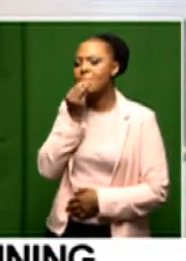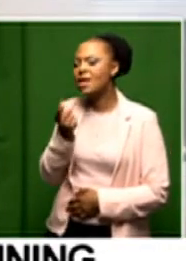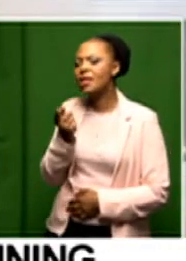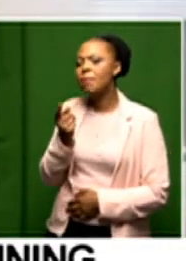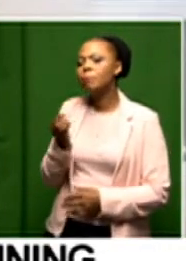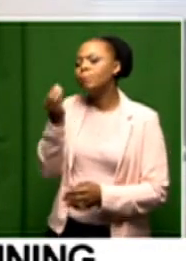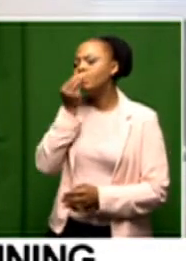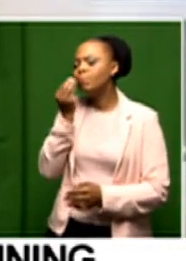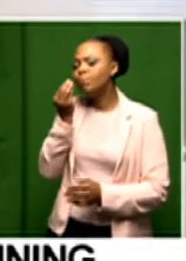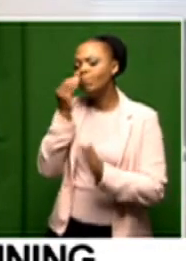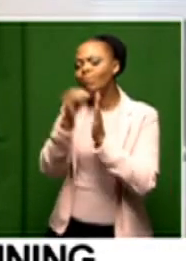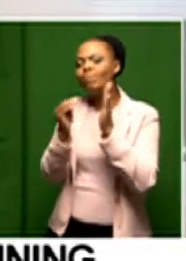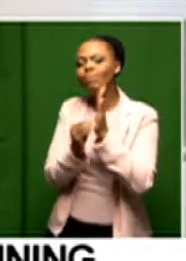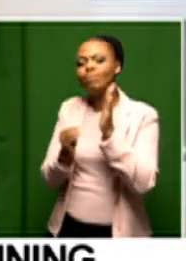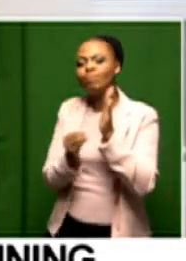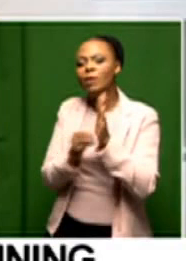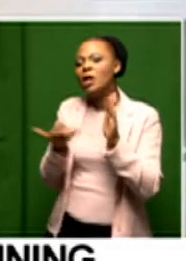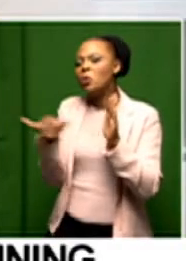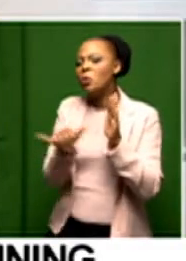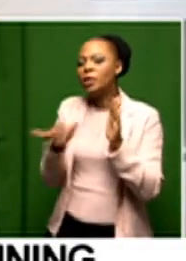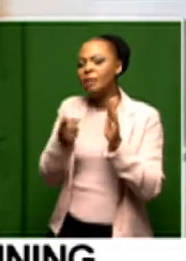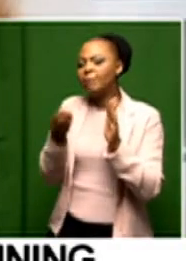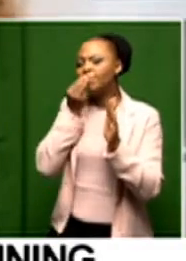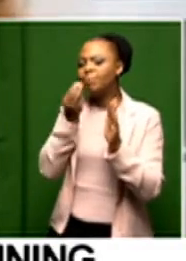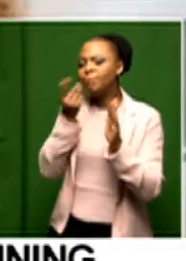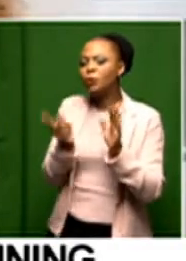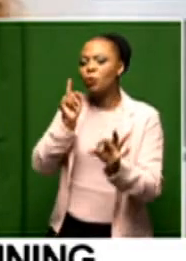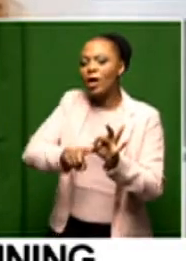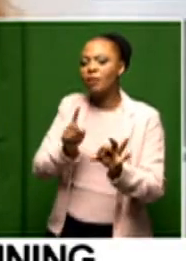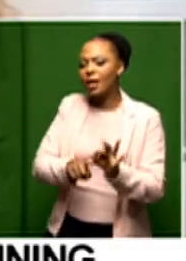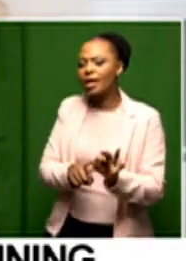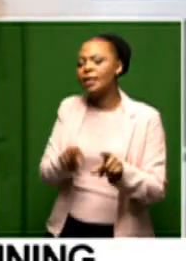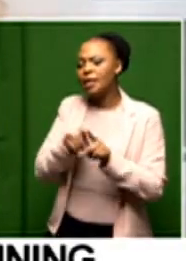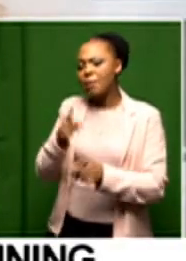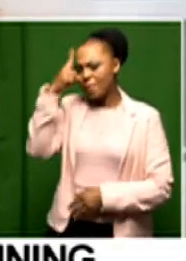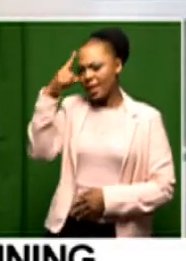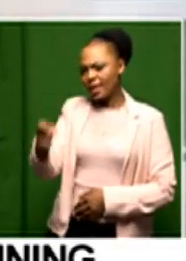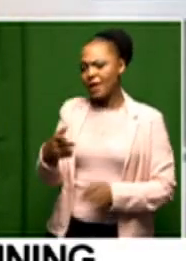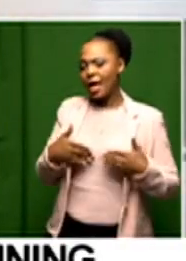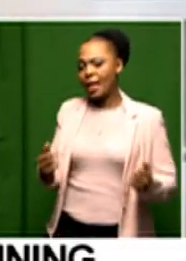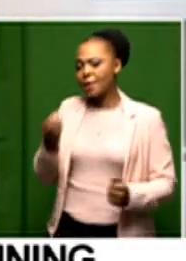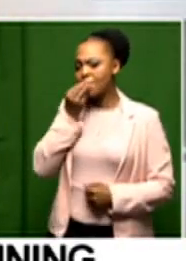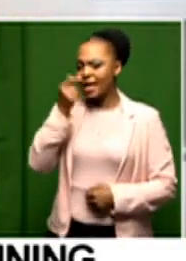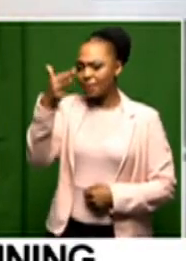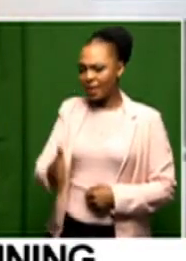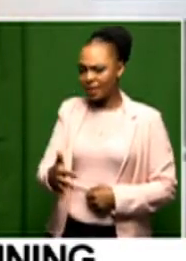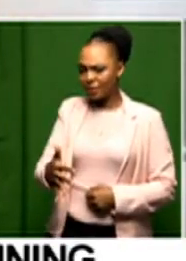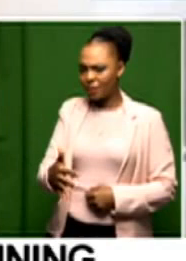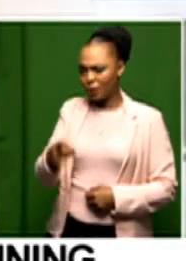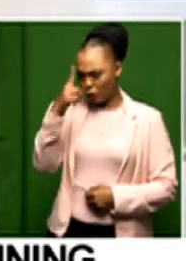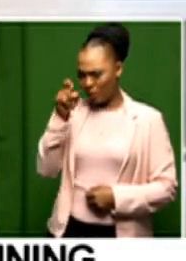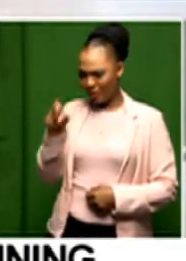ingredients must be on the dish to qualify as healthy? And do you also believe the notion that a healthy meal is expensive?